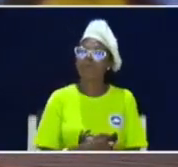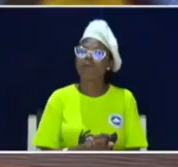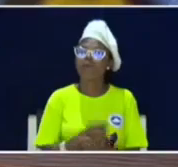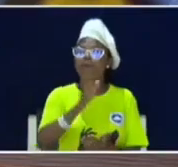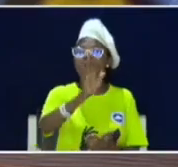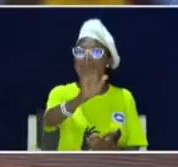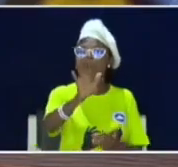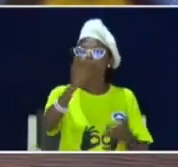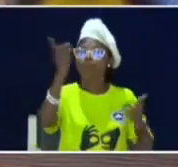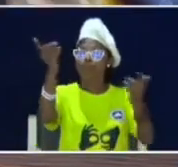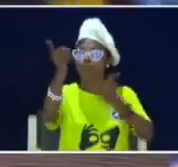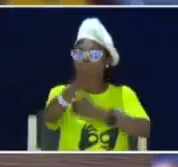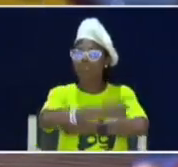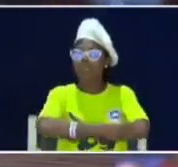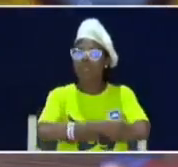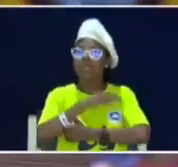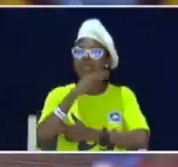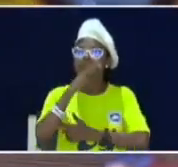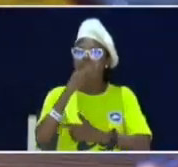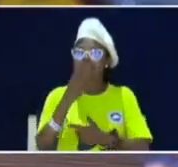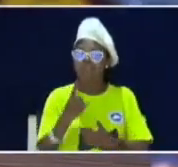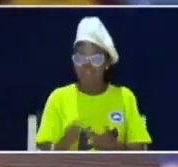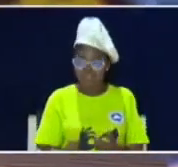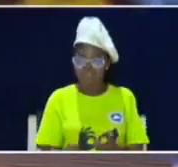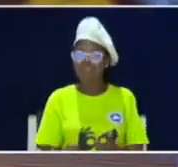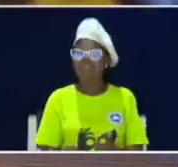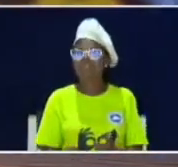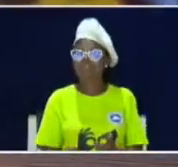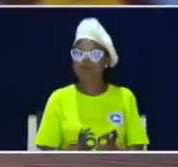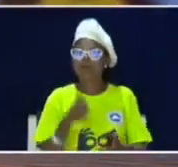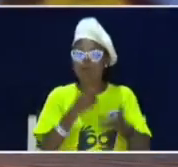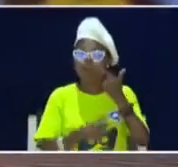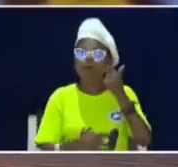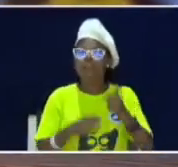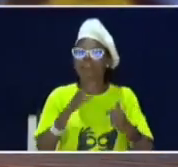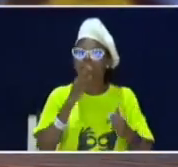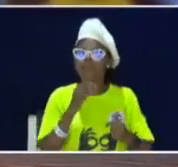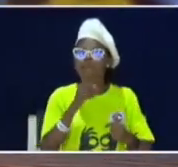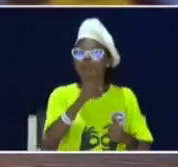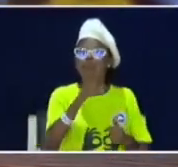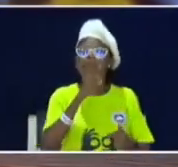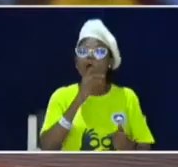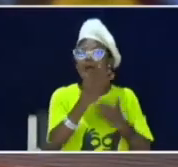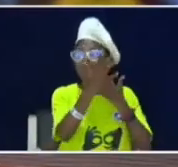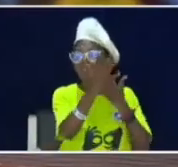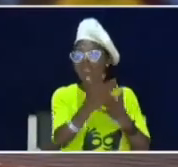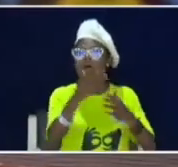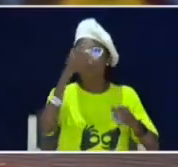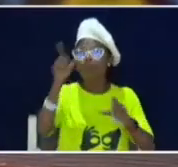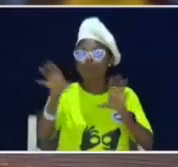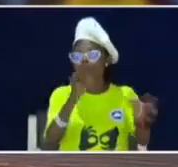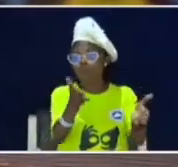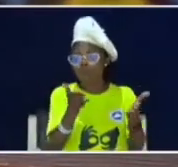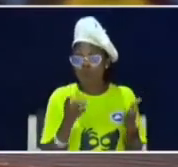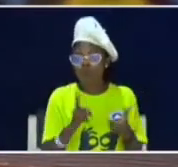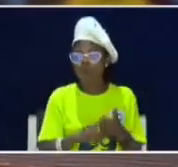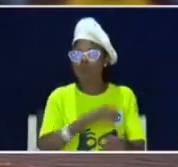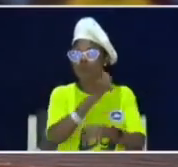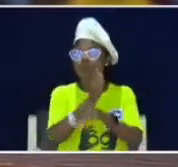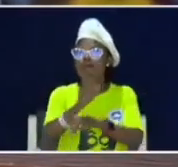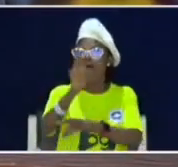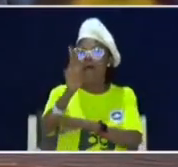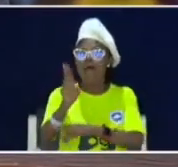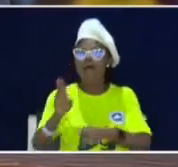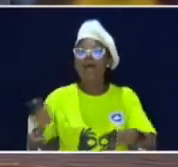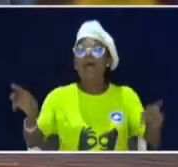Your today is a direct reflection of your desires. Do you want to soar like an eagle? Do